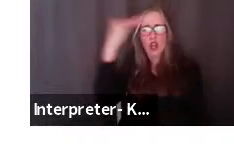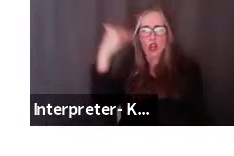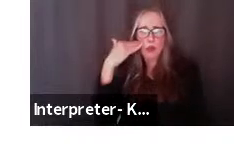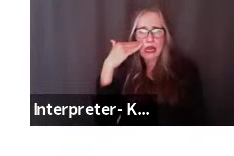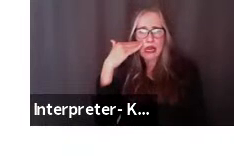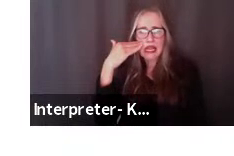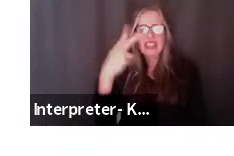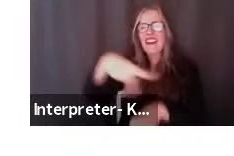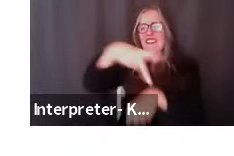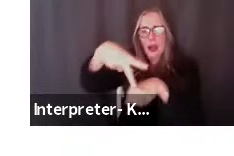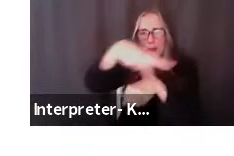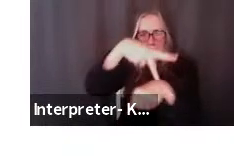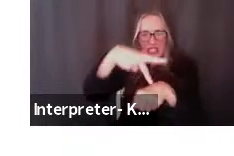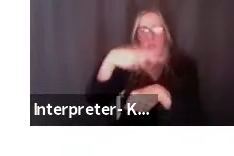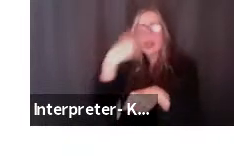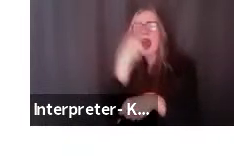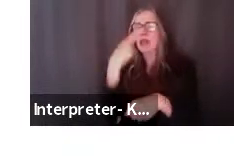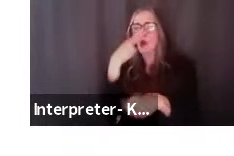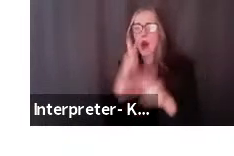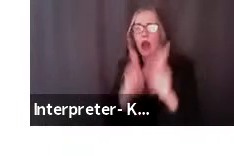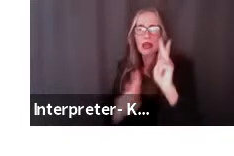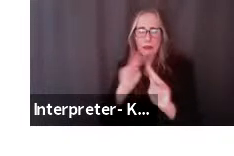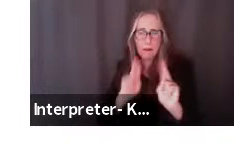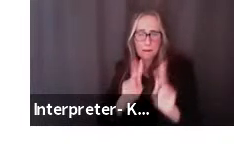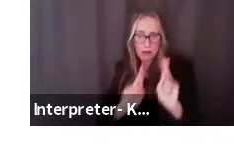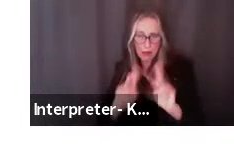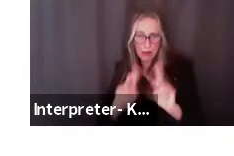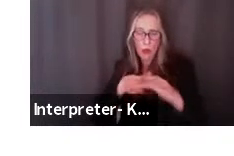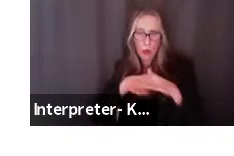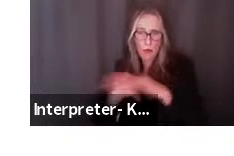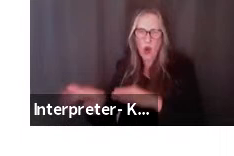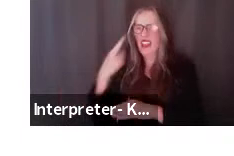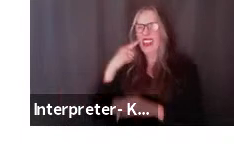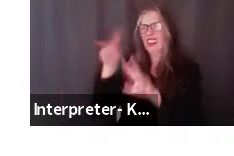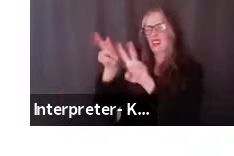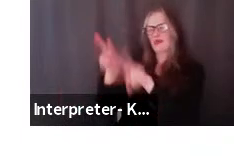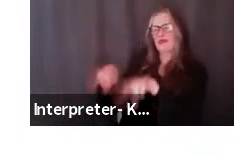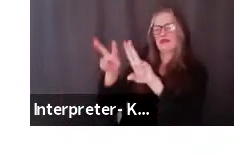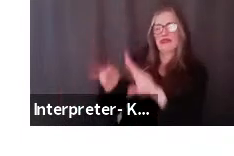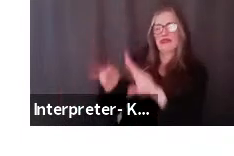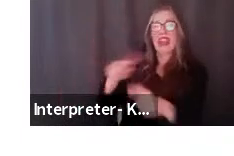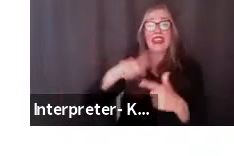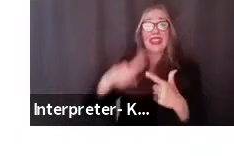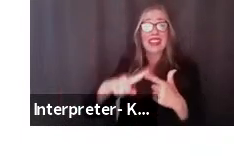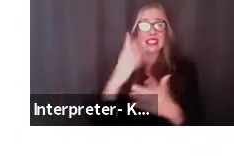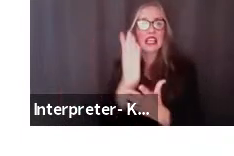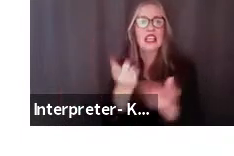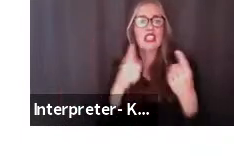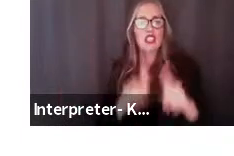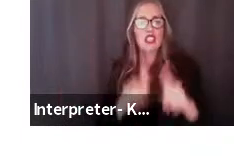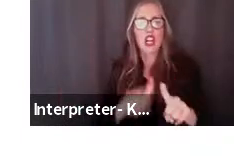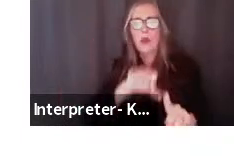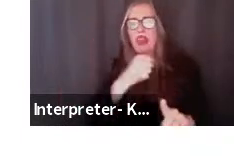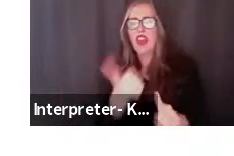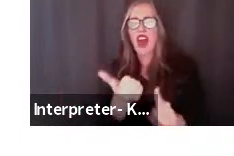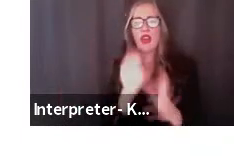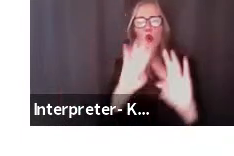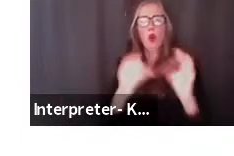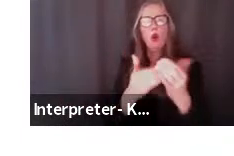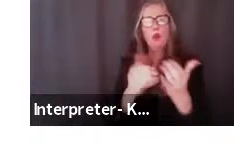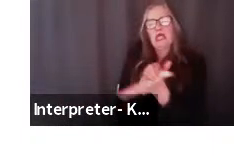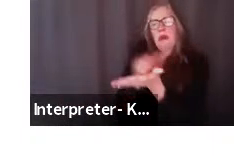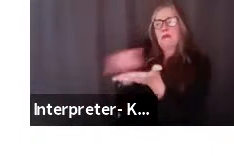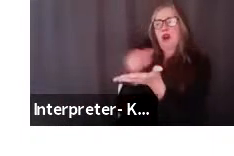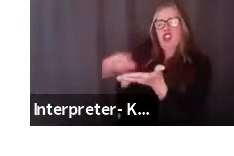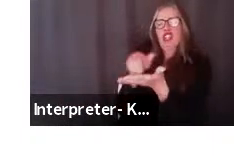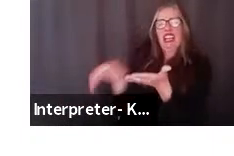asians this historical context and the documented disproportionate sterilization of other marginalized groups prompted the